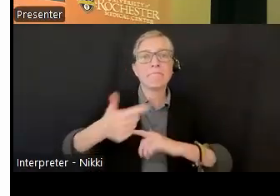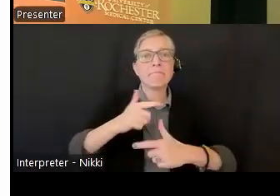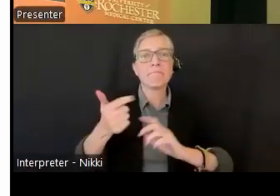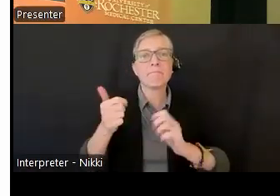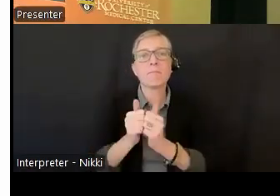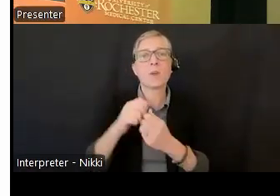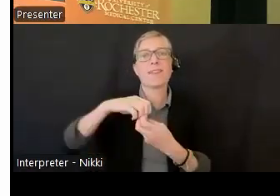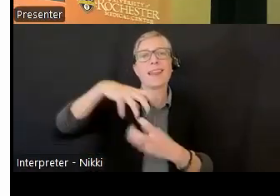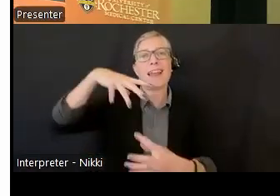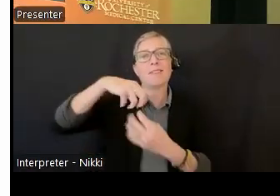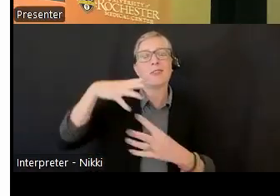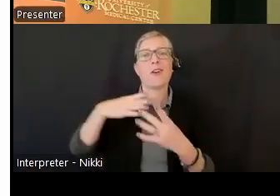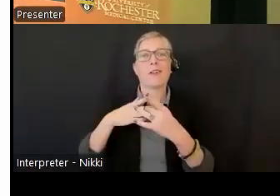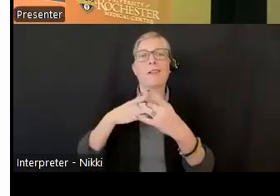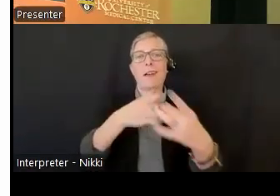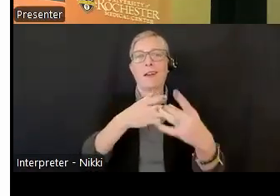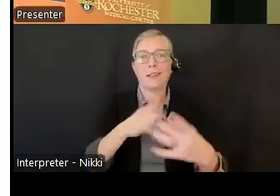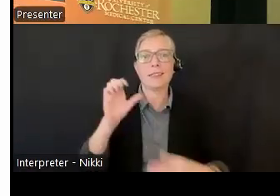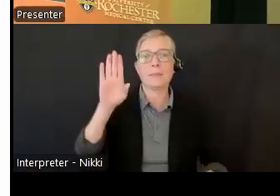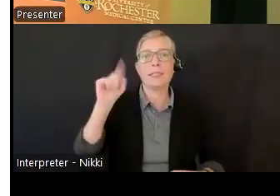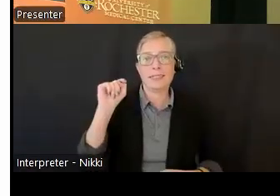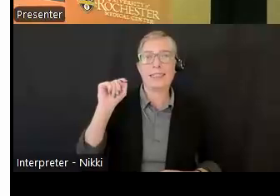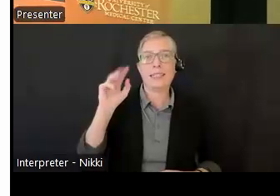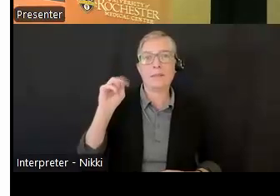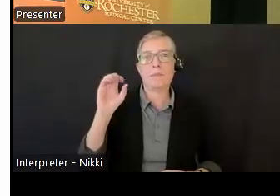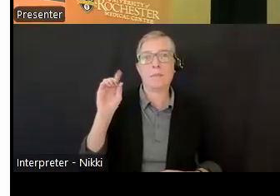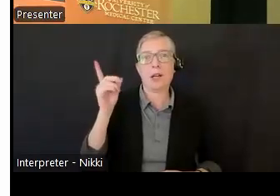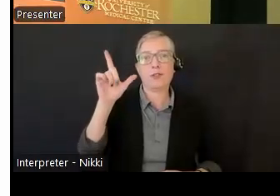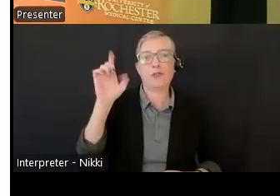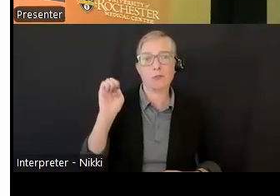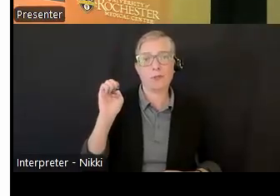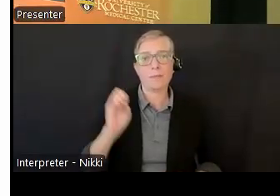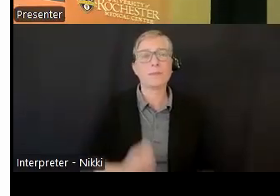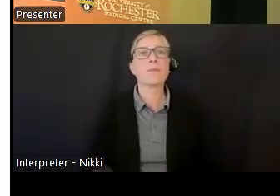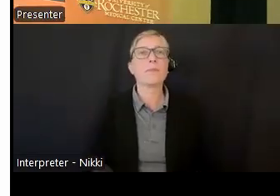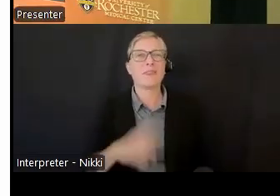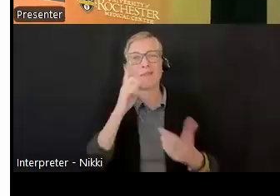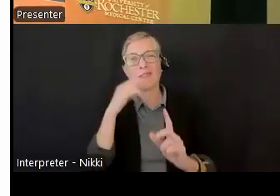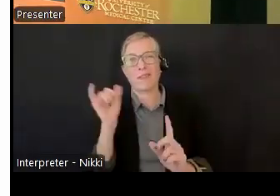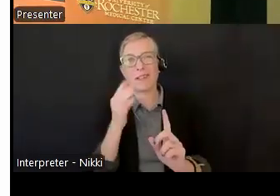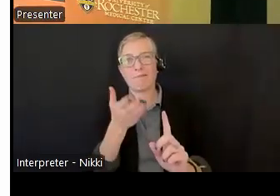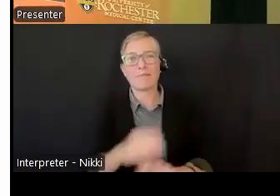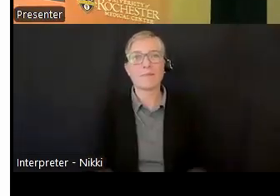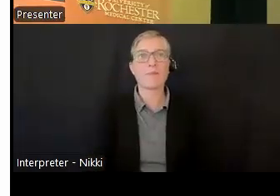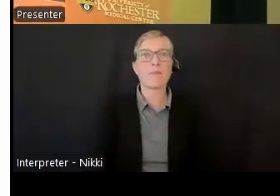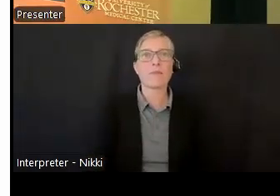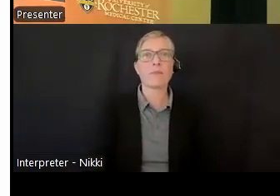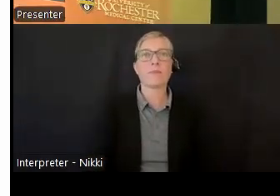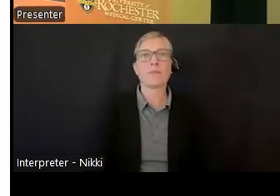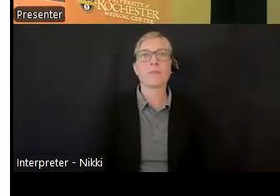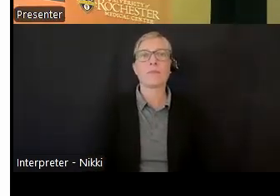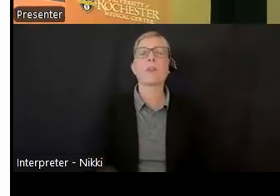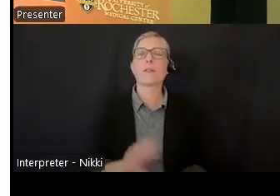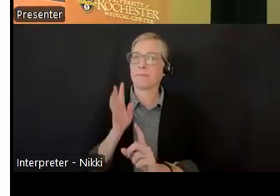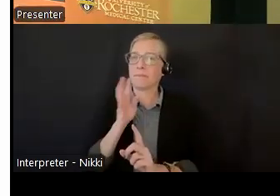short clip of what that experience looks like. It's important to start to recognize some of the triggers in your life. That is, triggers to use and triggers to